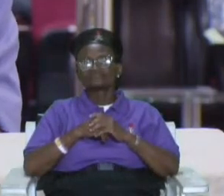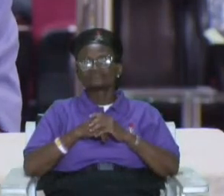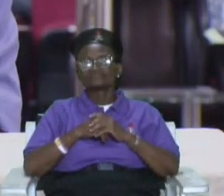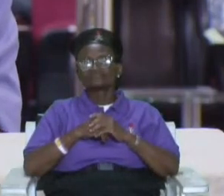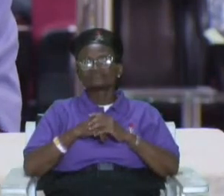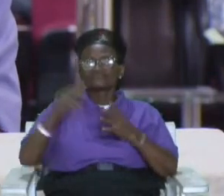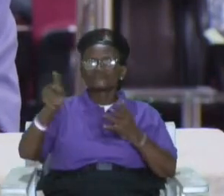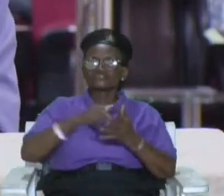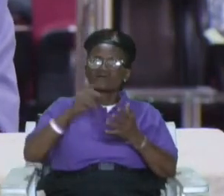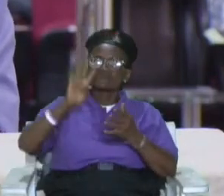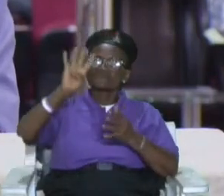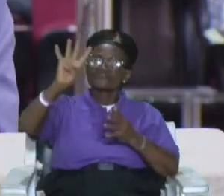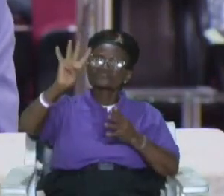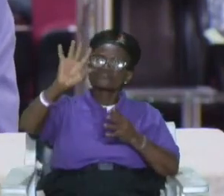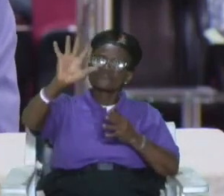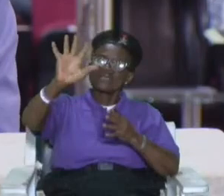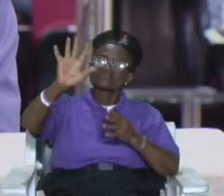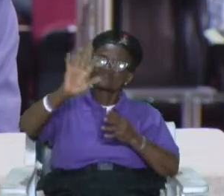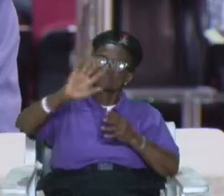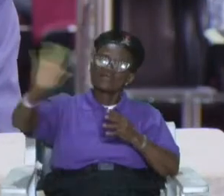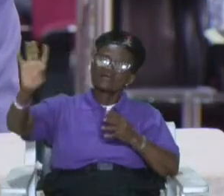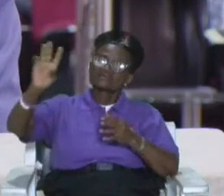Psalm 45, verse 6.